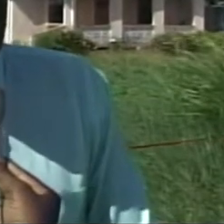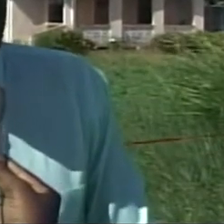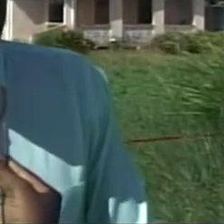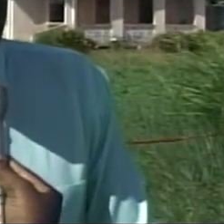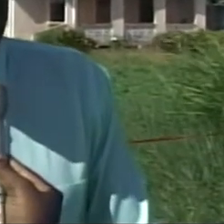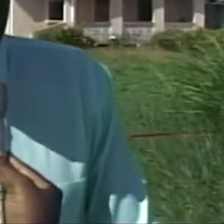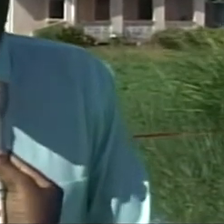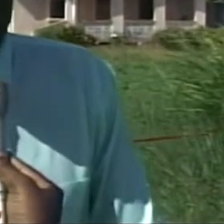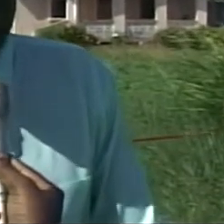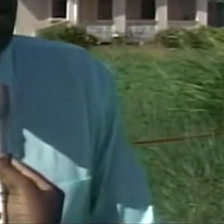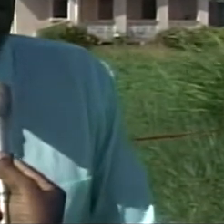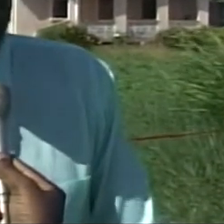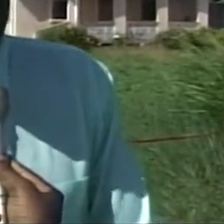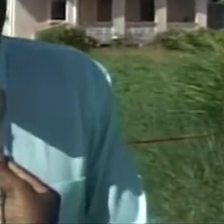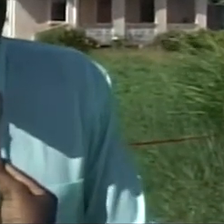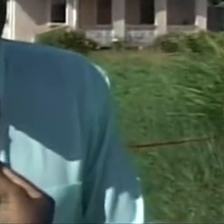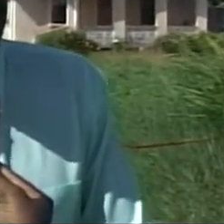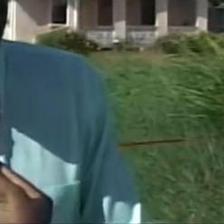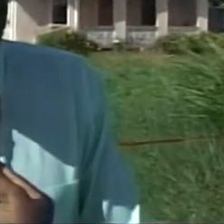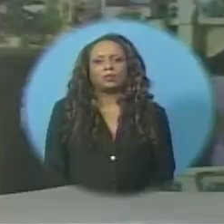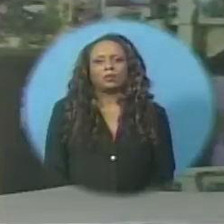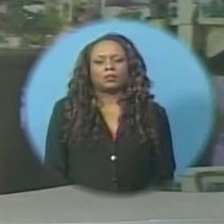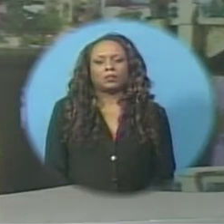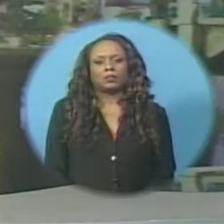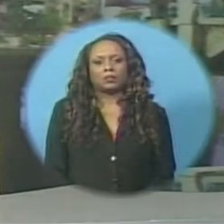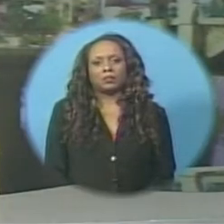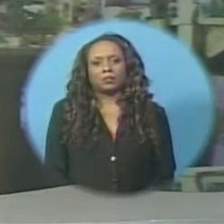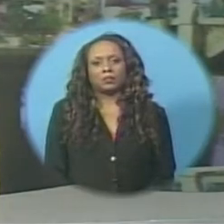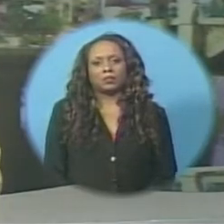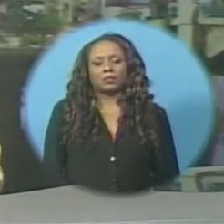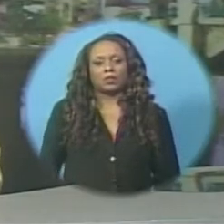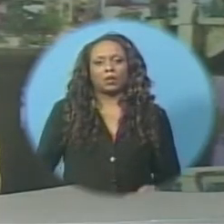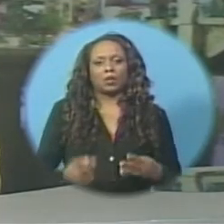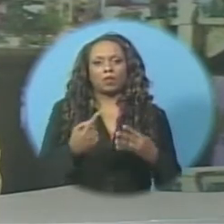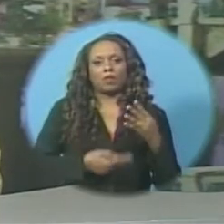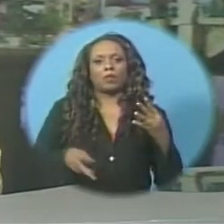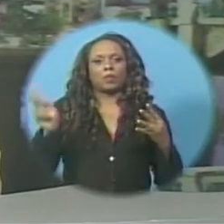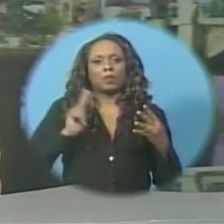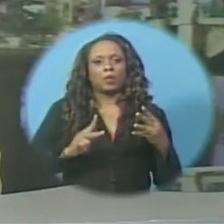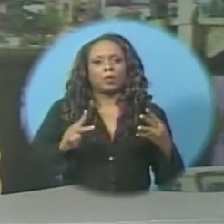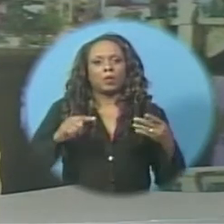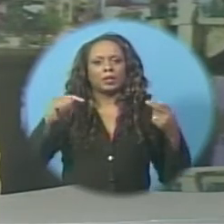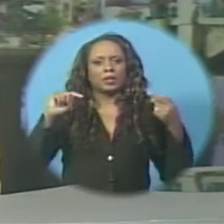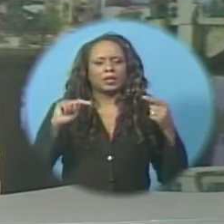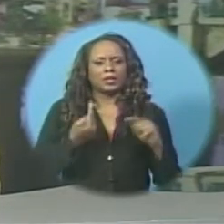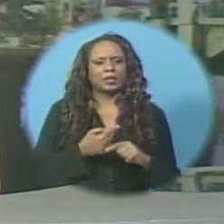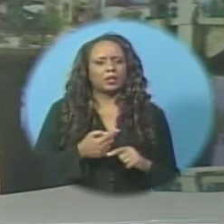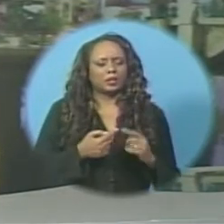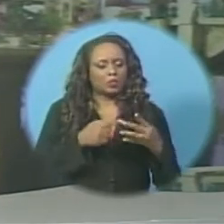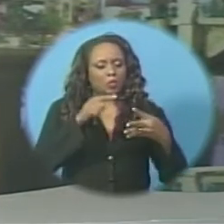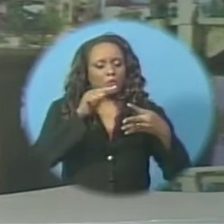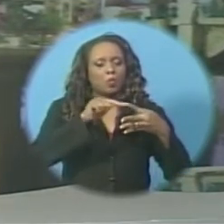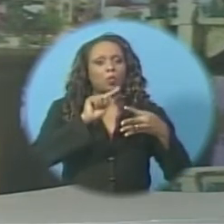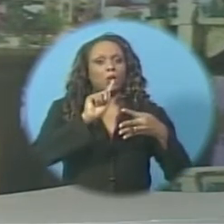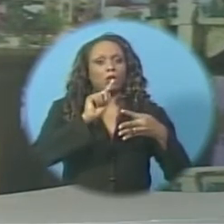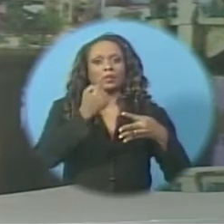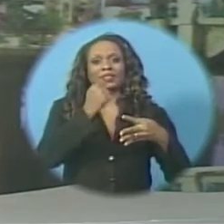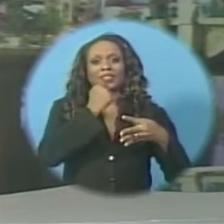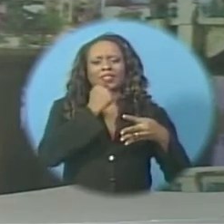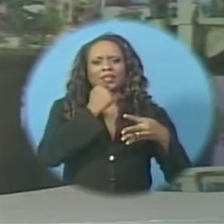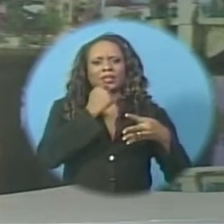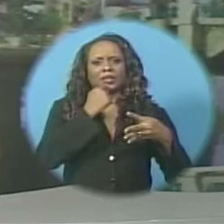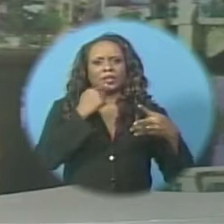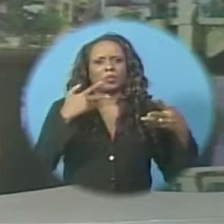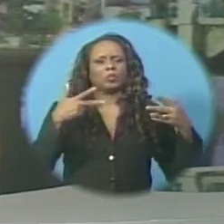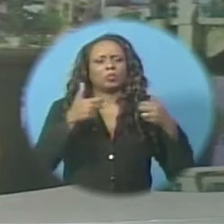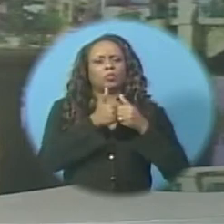The body is not in a decomposed state at this time. 4 people were injured, one of them seriously, in road accidents today as